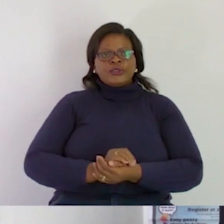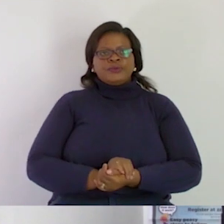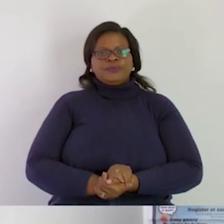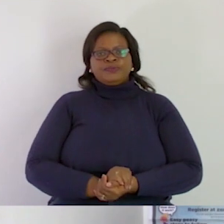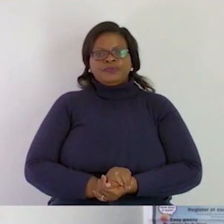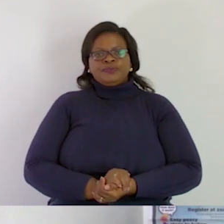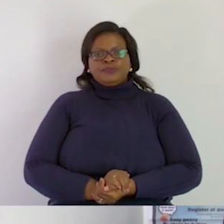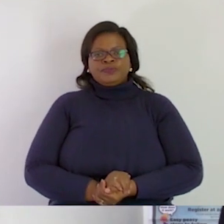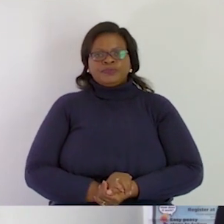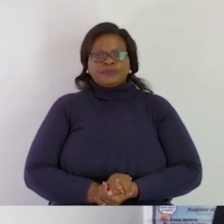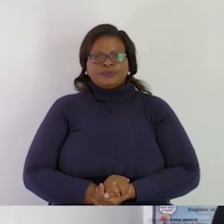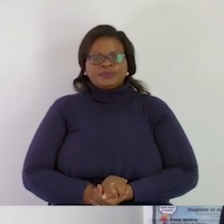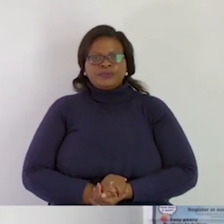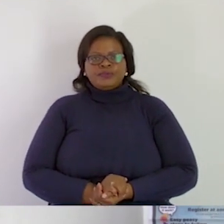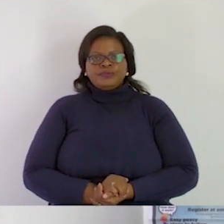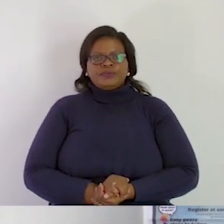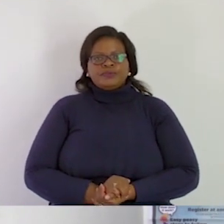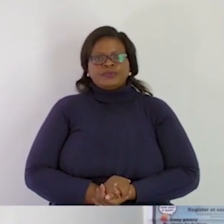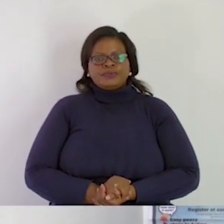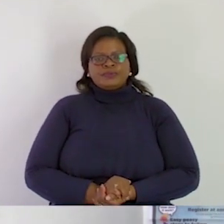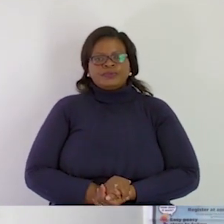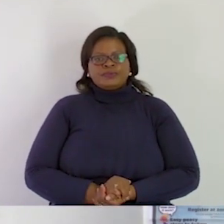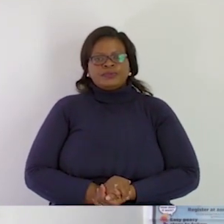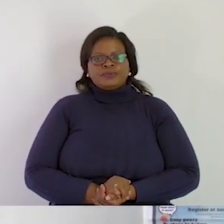Okay, we started with